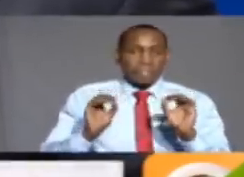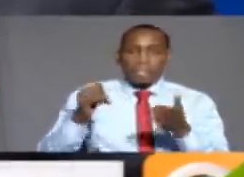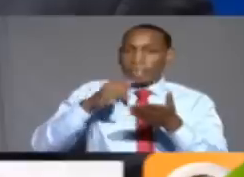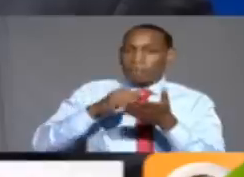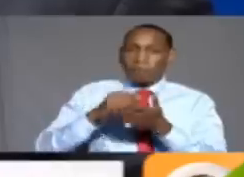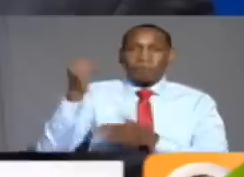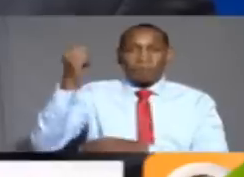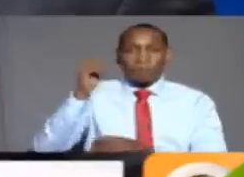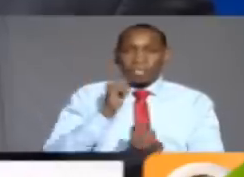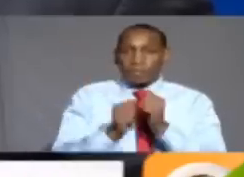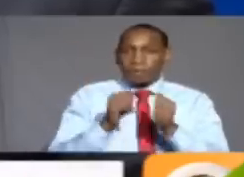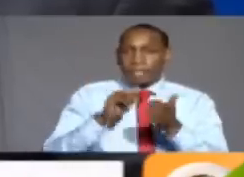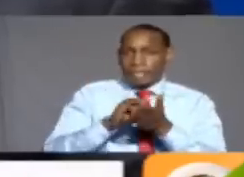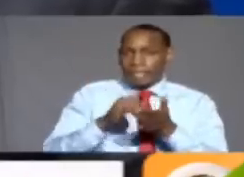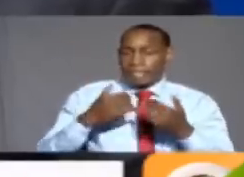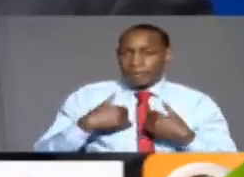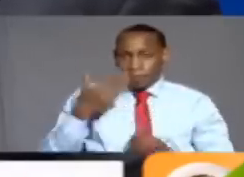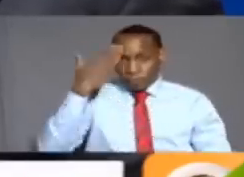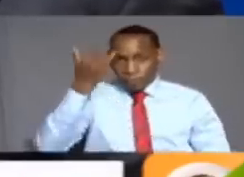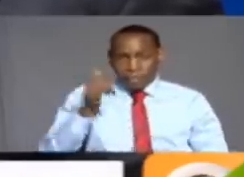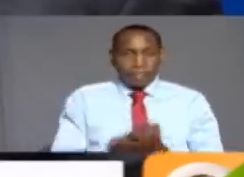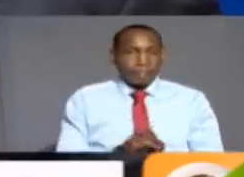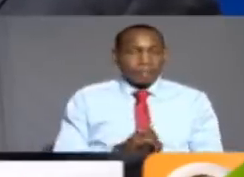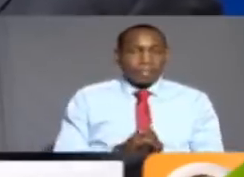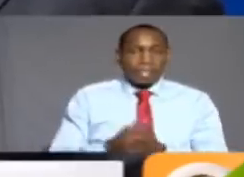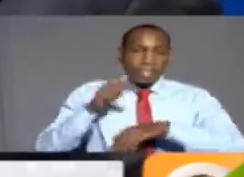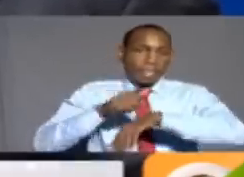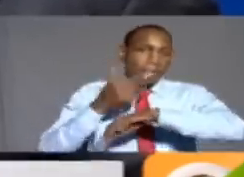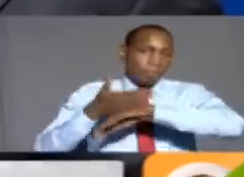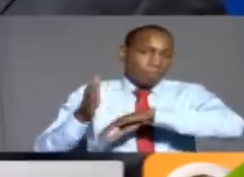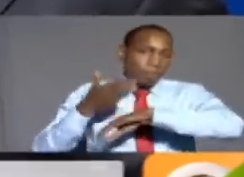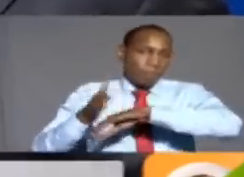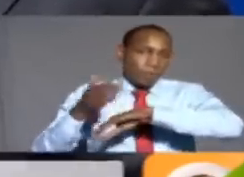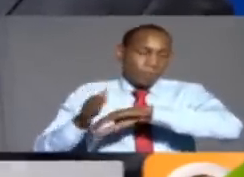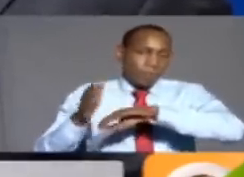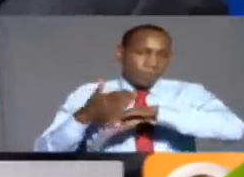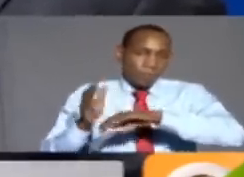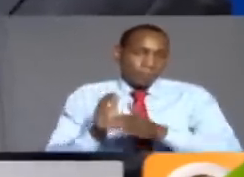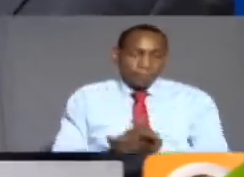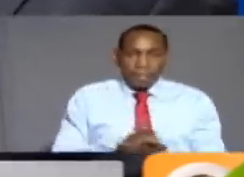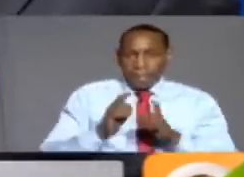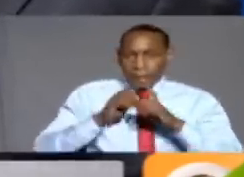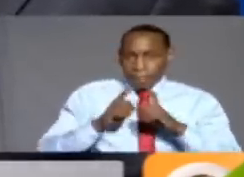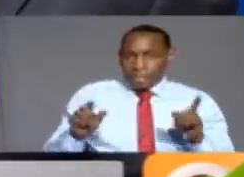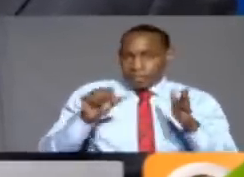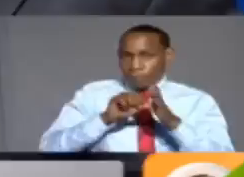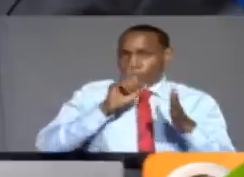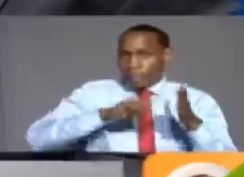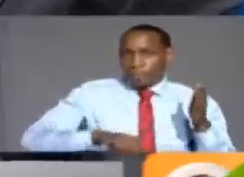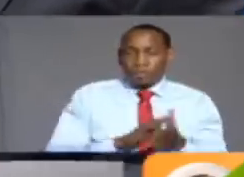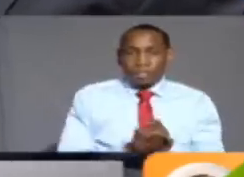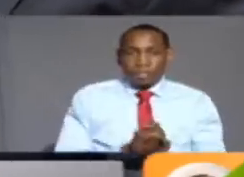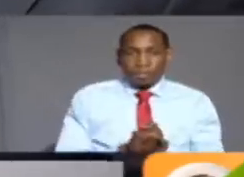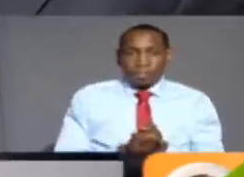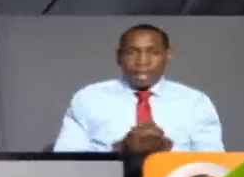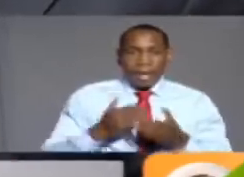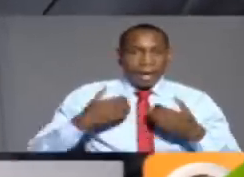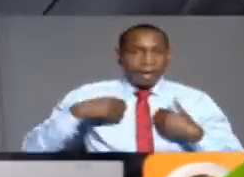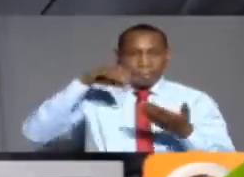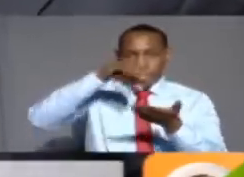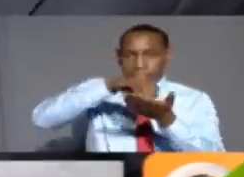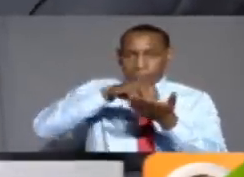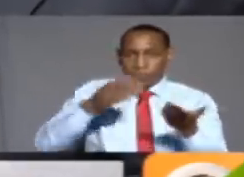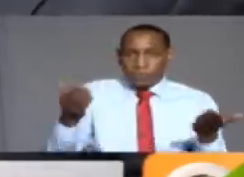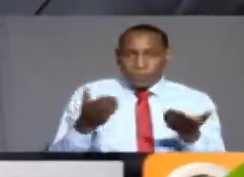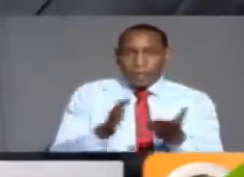in this political competition that we're doing, because it actually wastes time and effort and energy. But the problem is that we find ourselves in a situation where